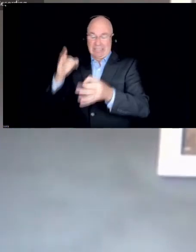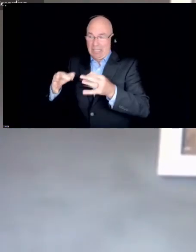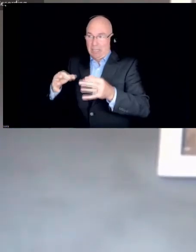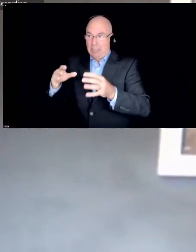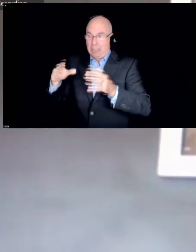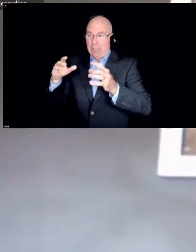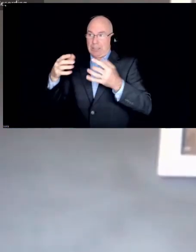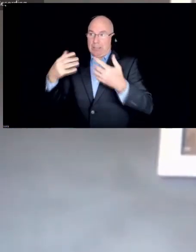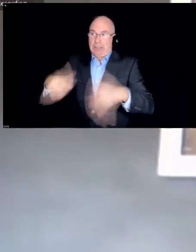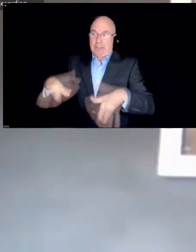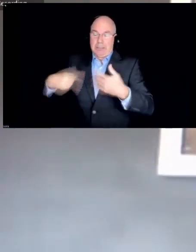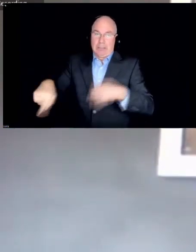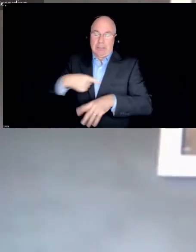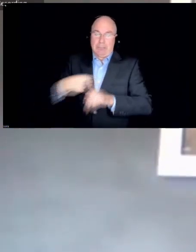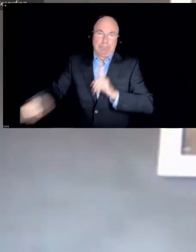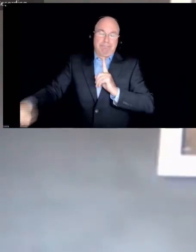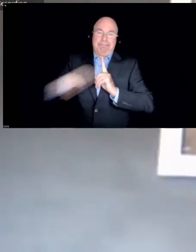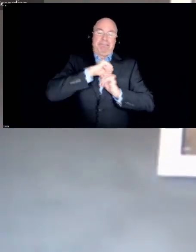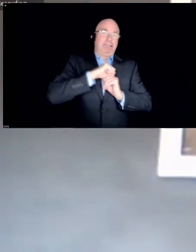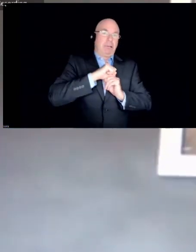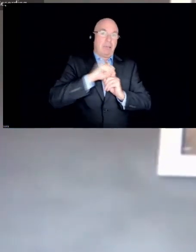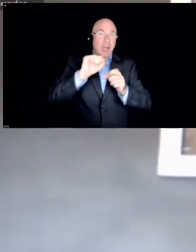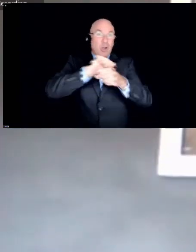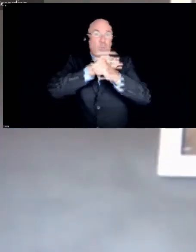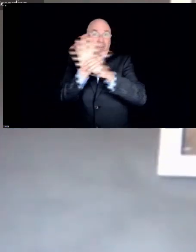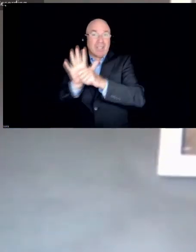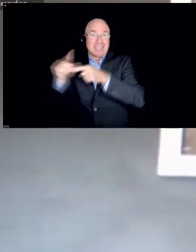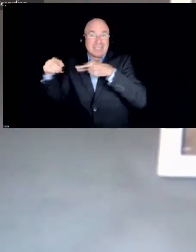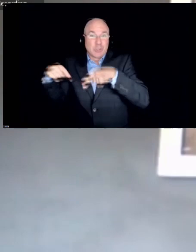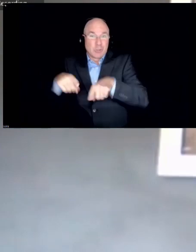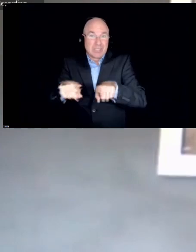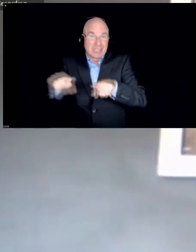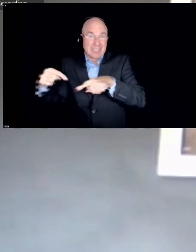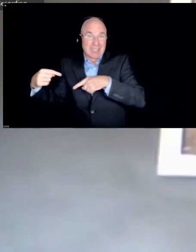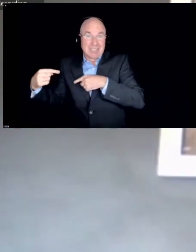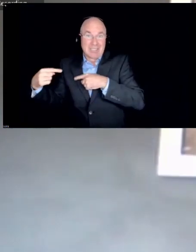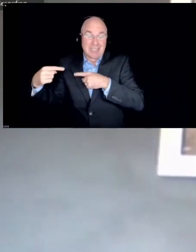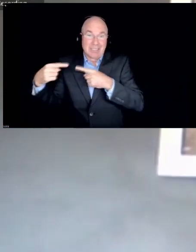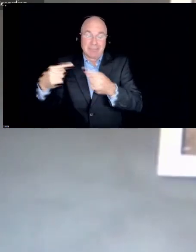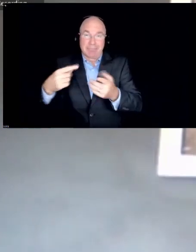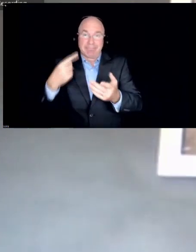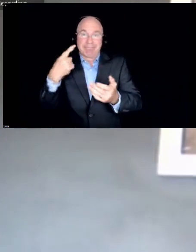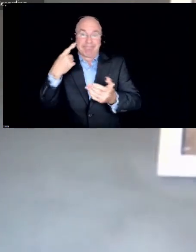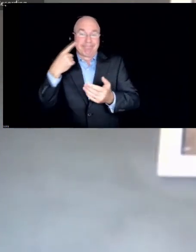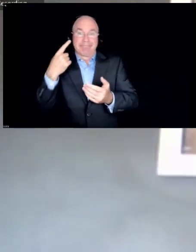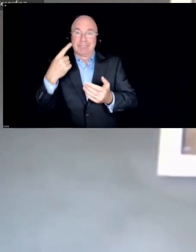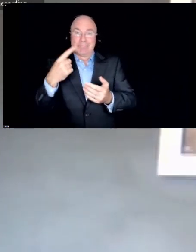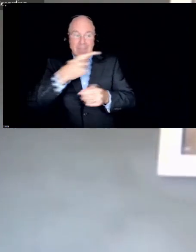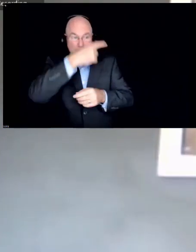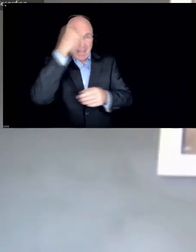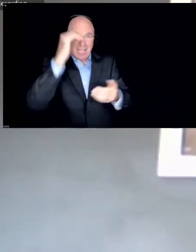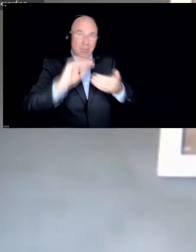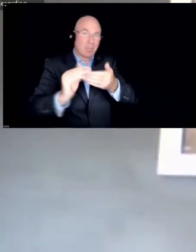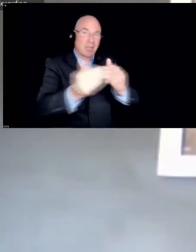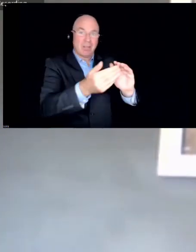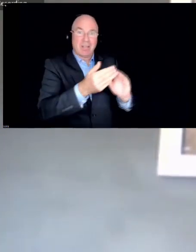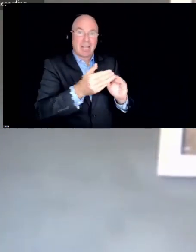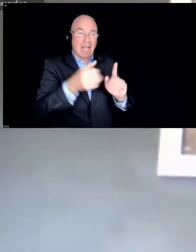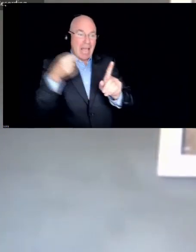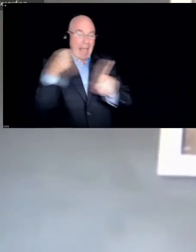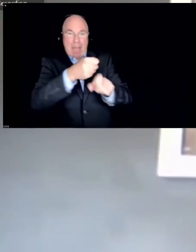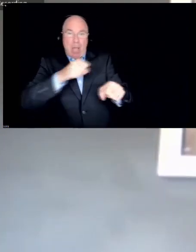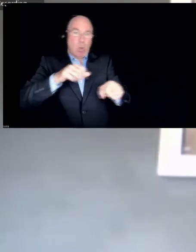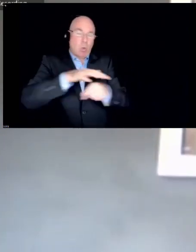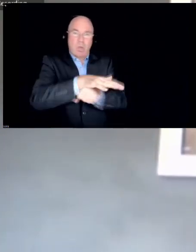all of us. During COVID, we have witnessed disproportionate impacts on the Black community.